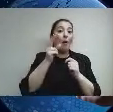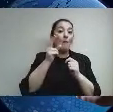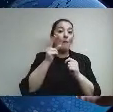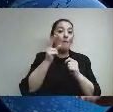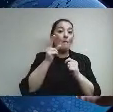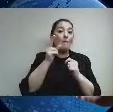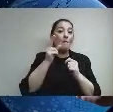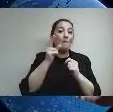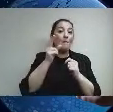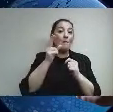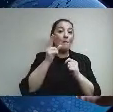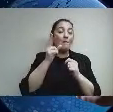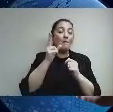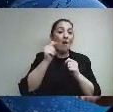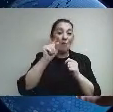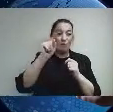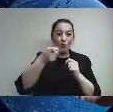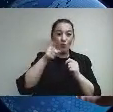say